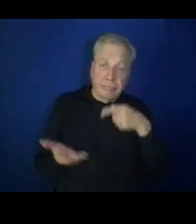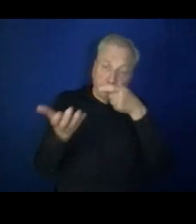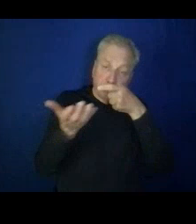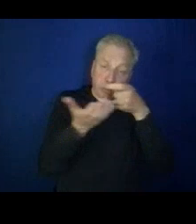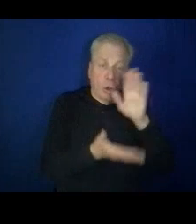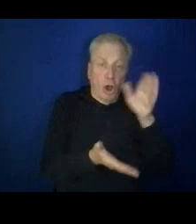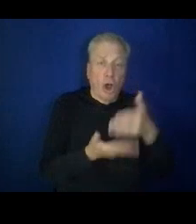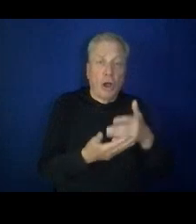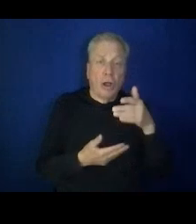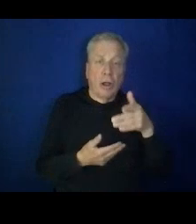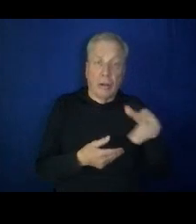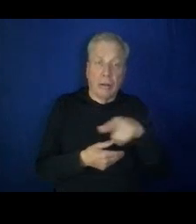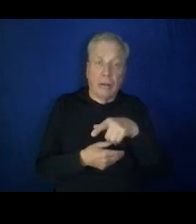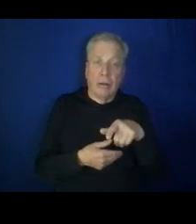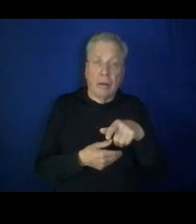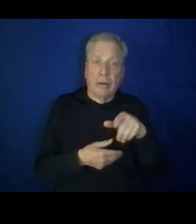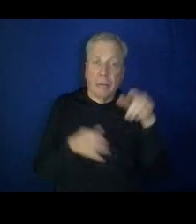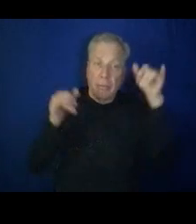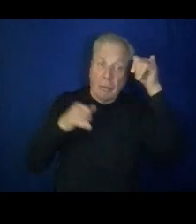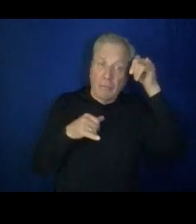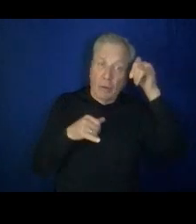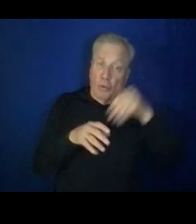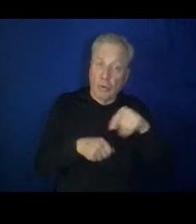what would happen to this ecosystem?